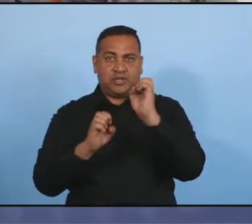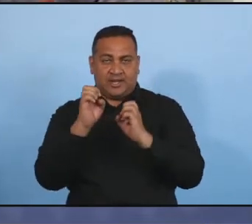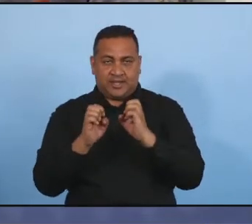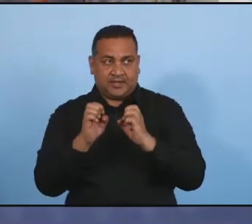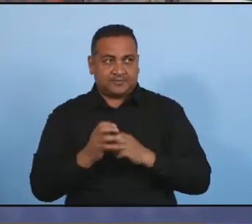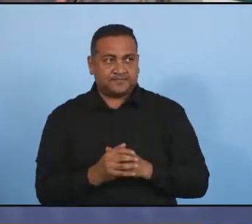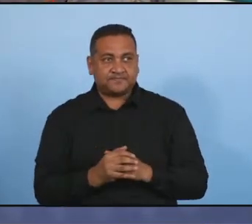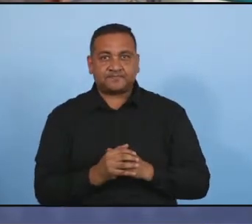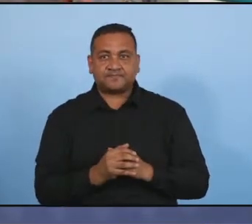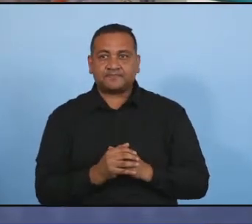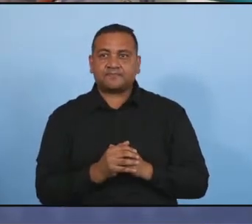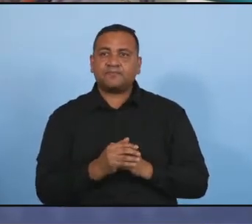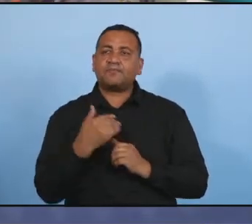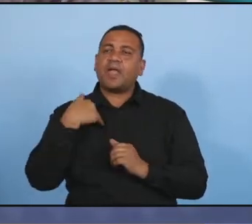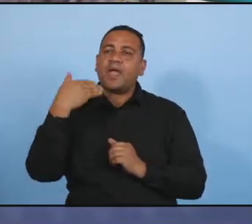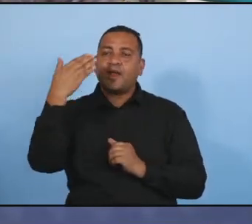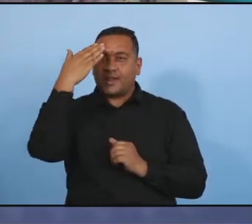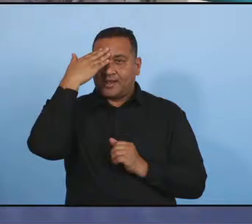know all about interesting. milling machines.